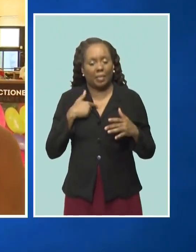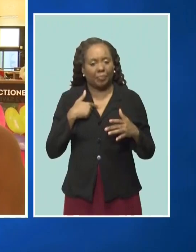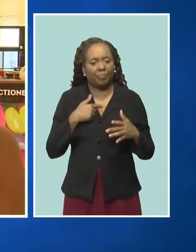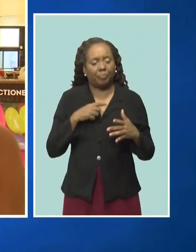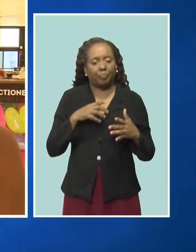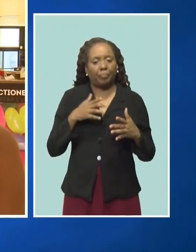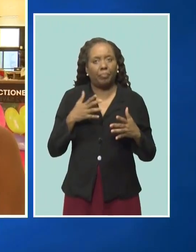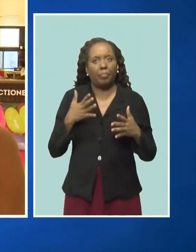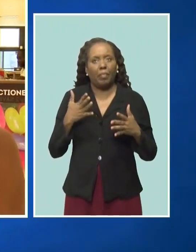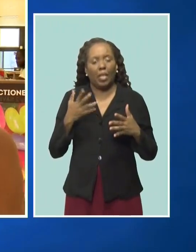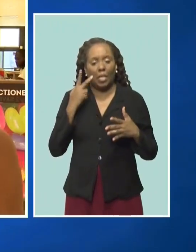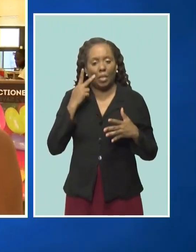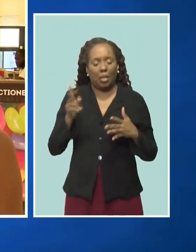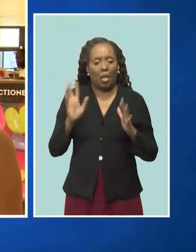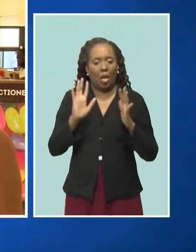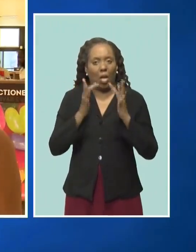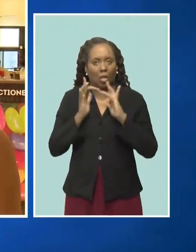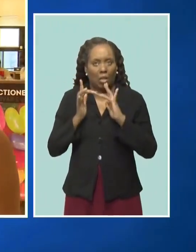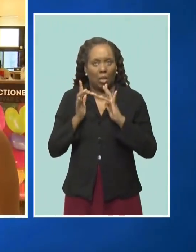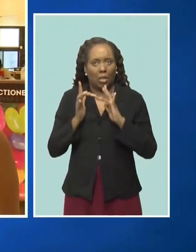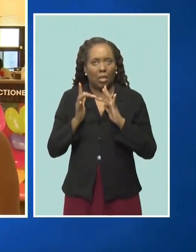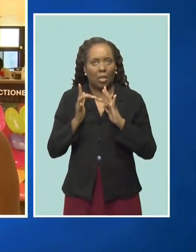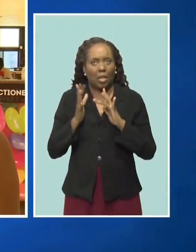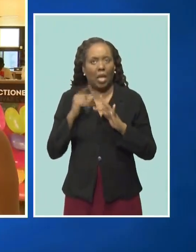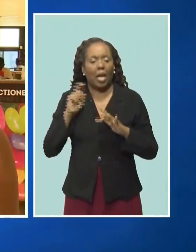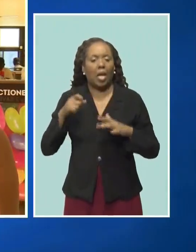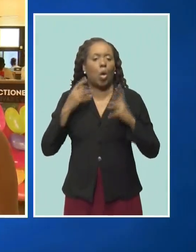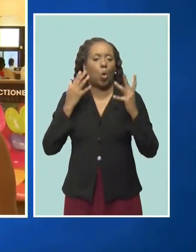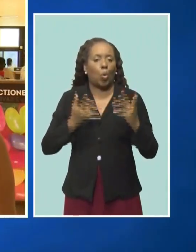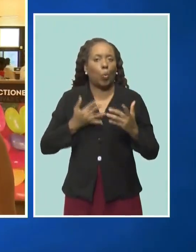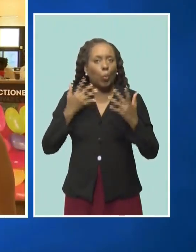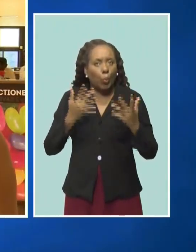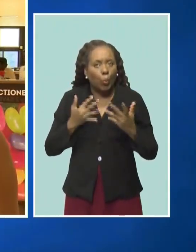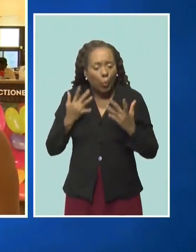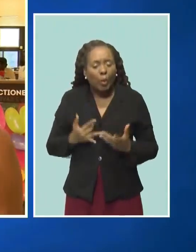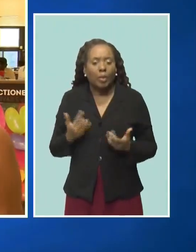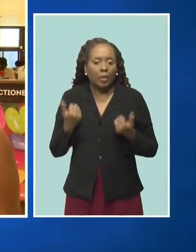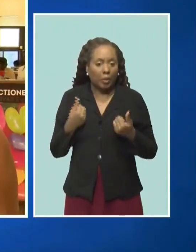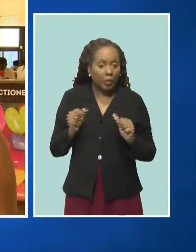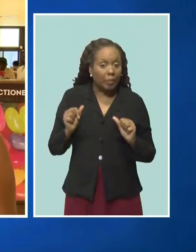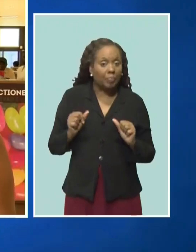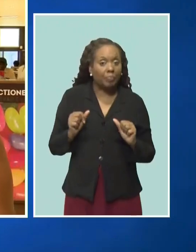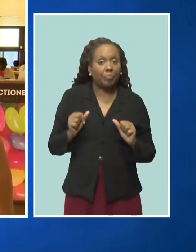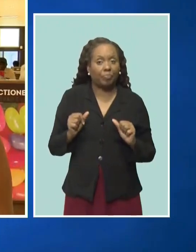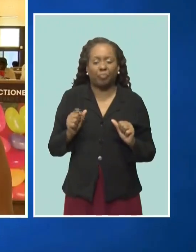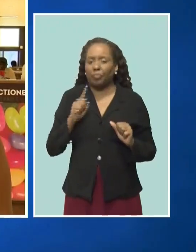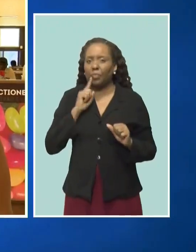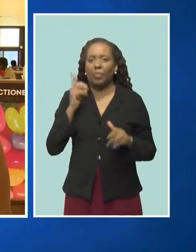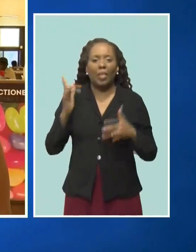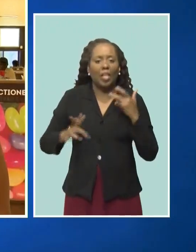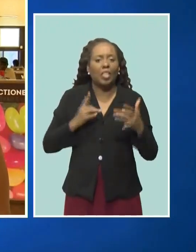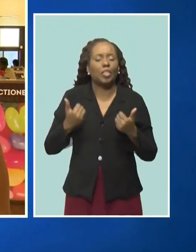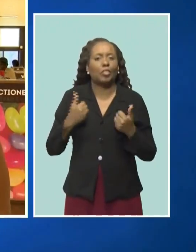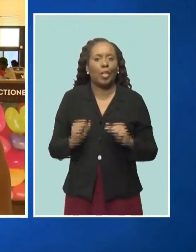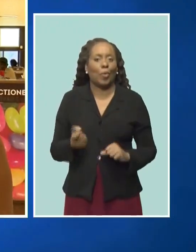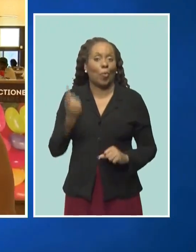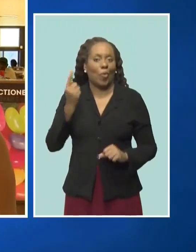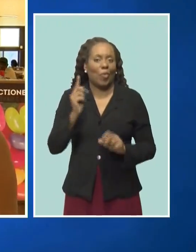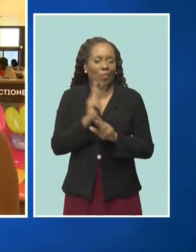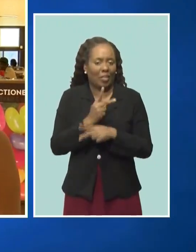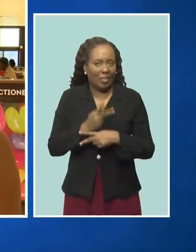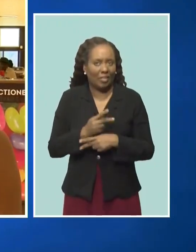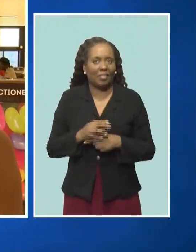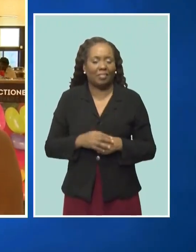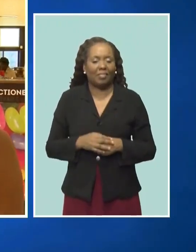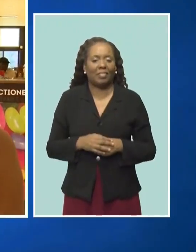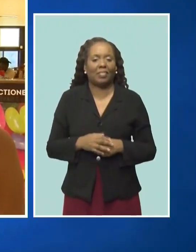because saw it online obviously and kind of had to wait till it got here to be able to try it, and very excited to be able to try it on. Everyone